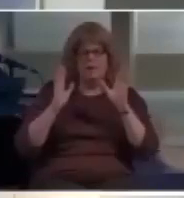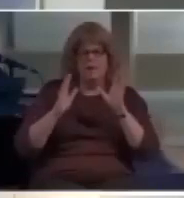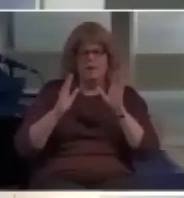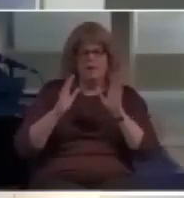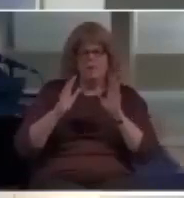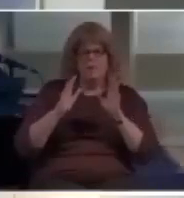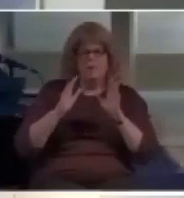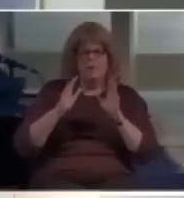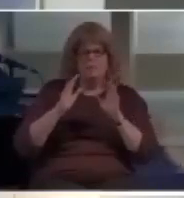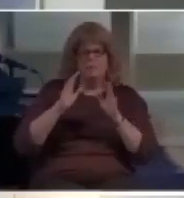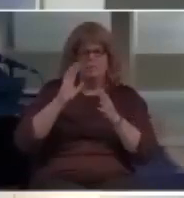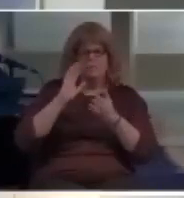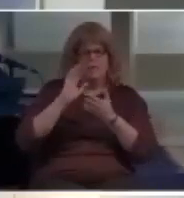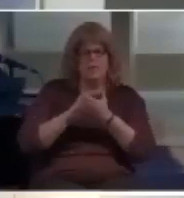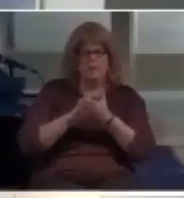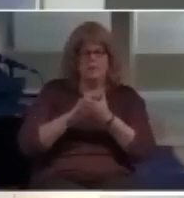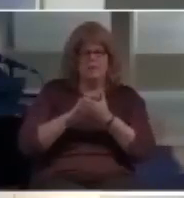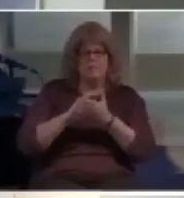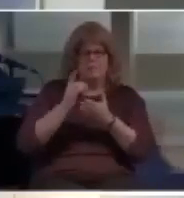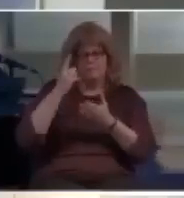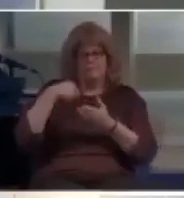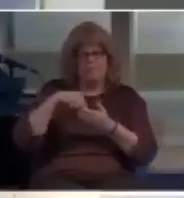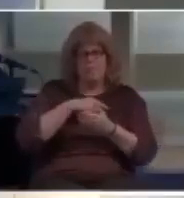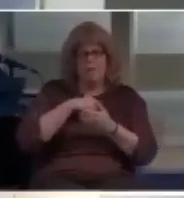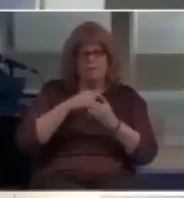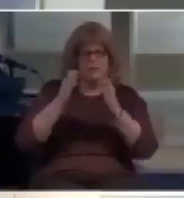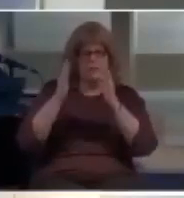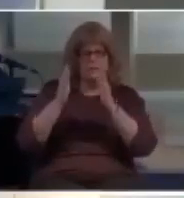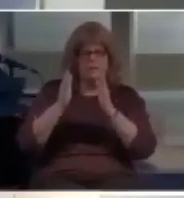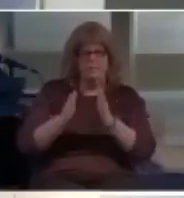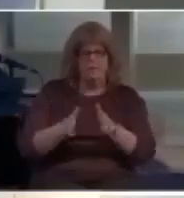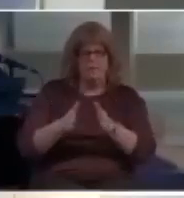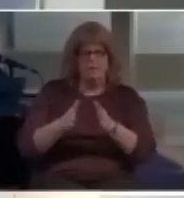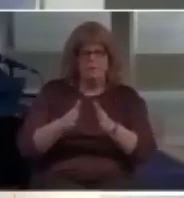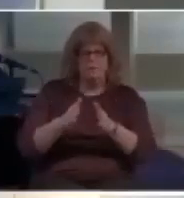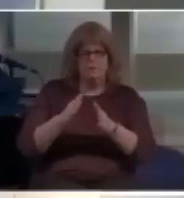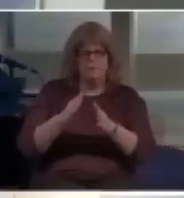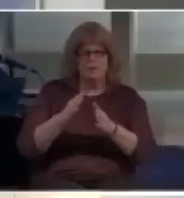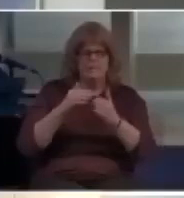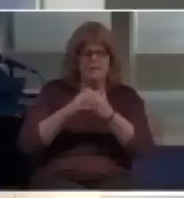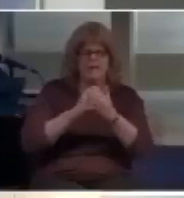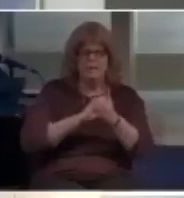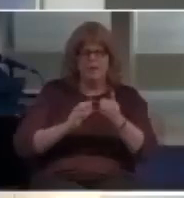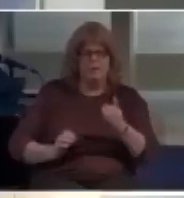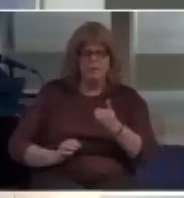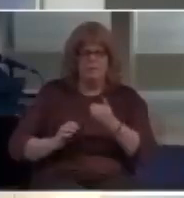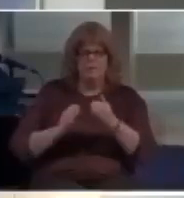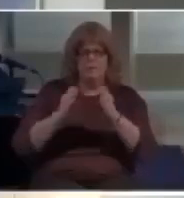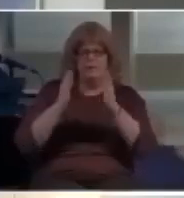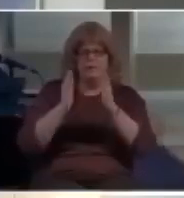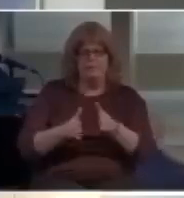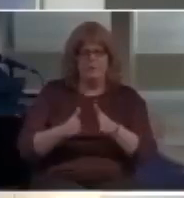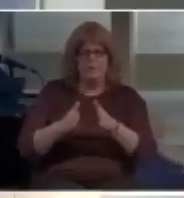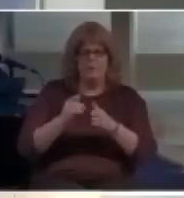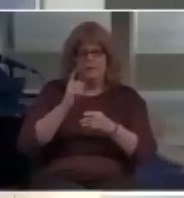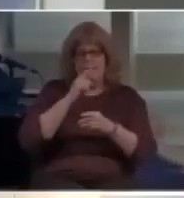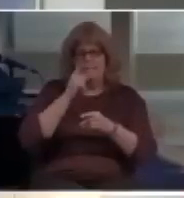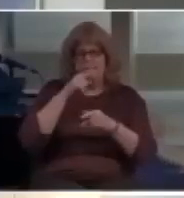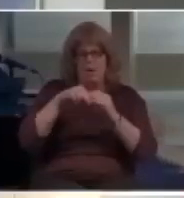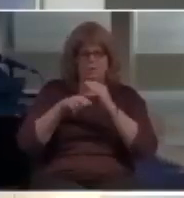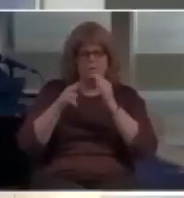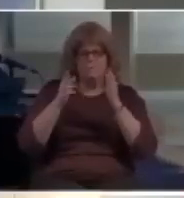relief for us in the person of the Antichrist and in the person of the false